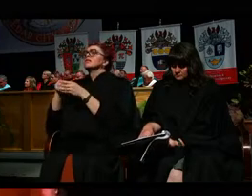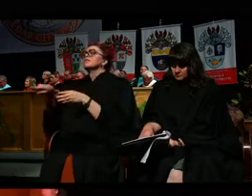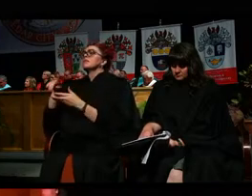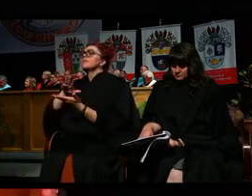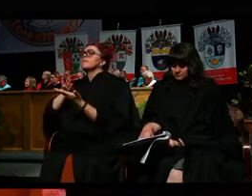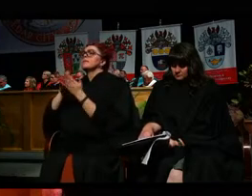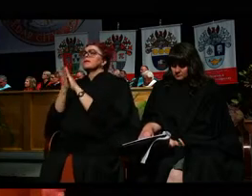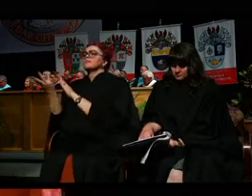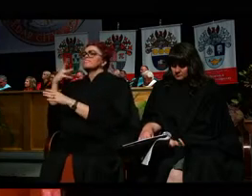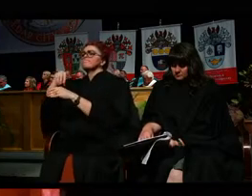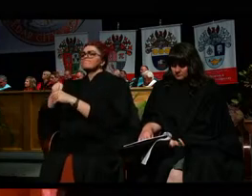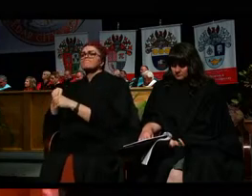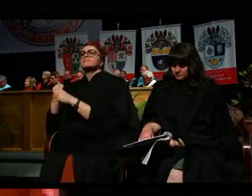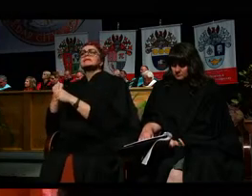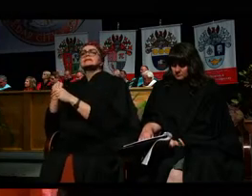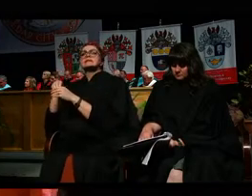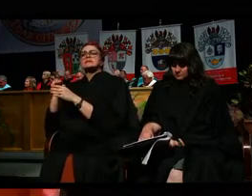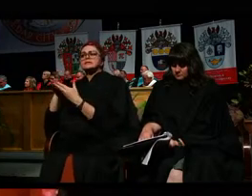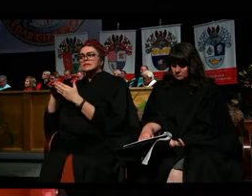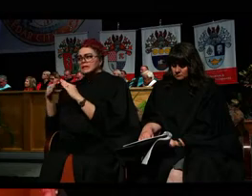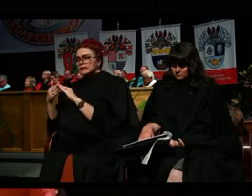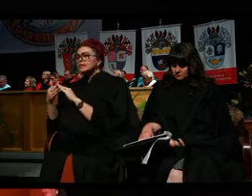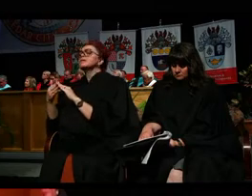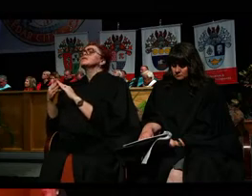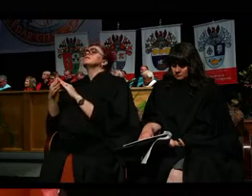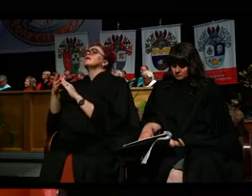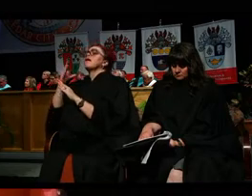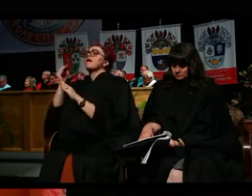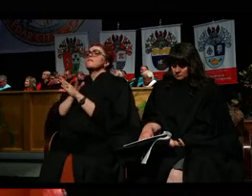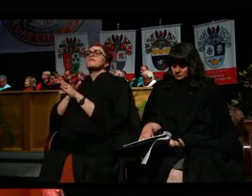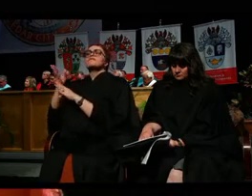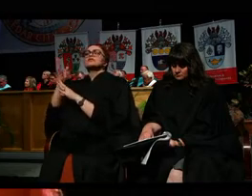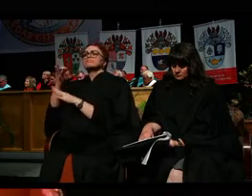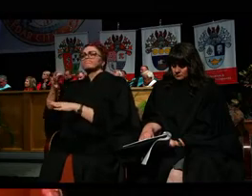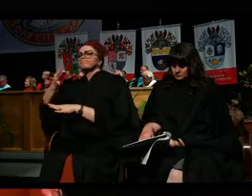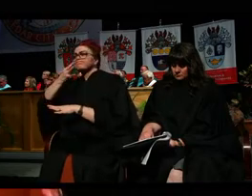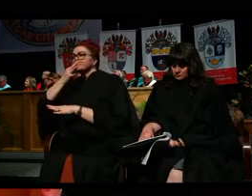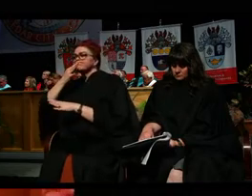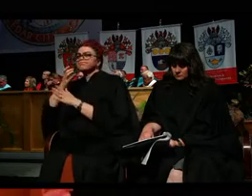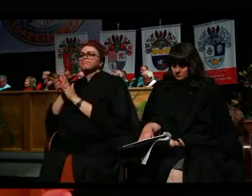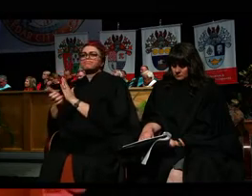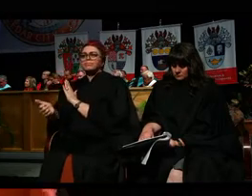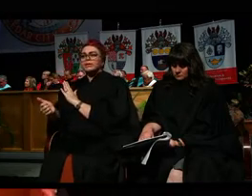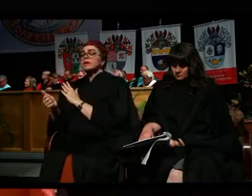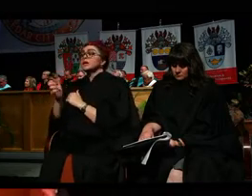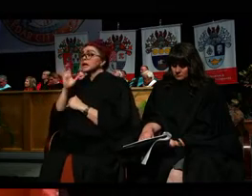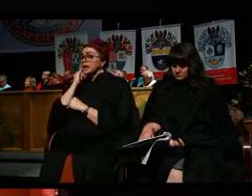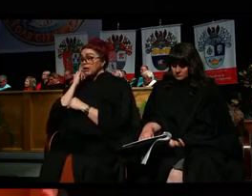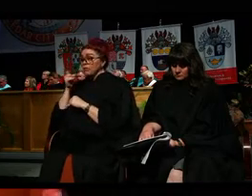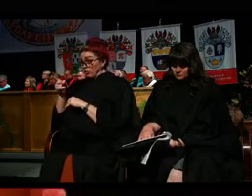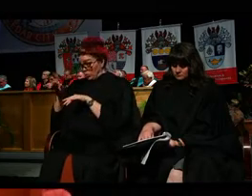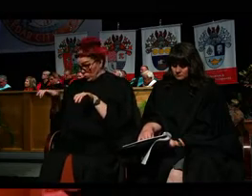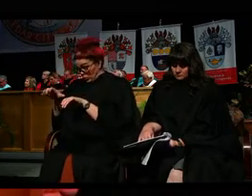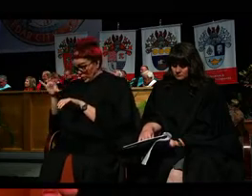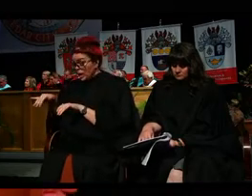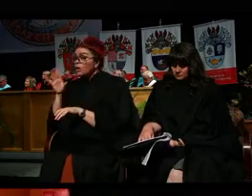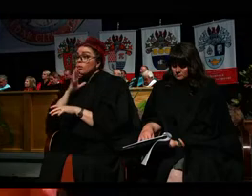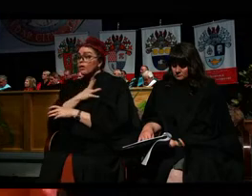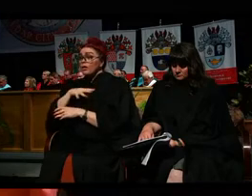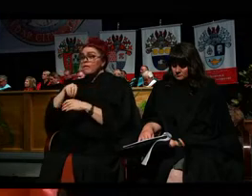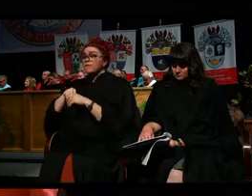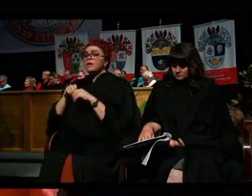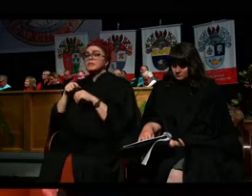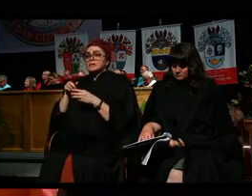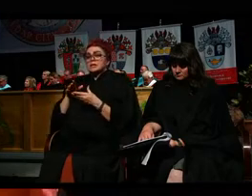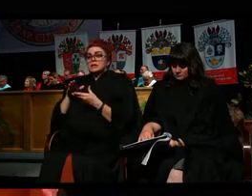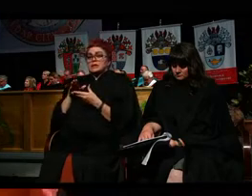responsibility, and professional excellence. Doing so will keep the university and the surrounding